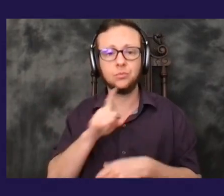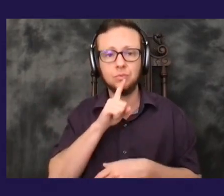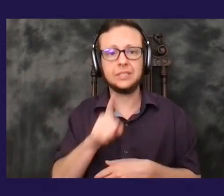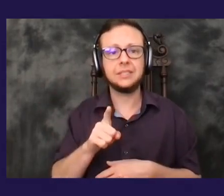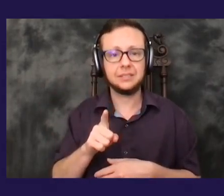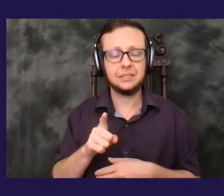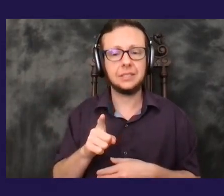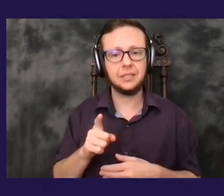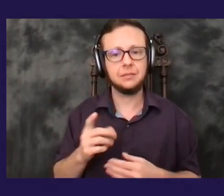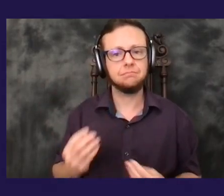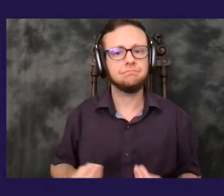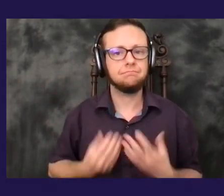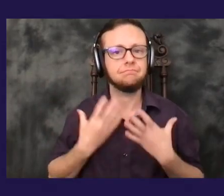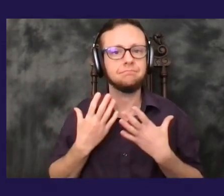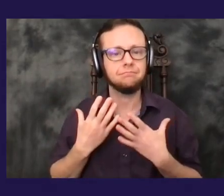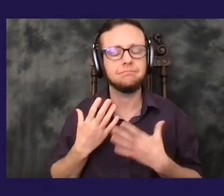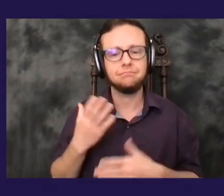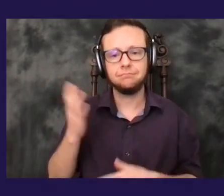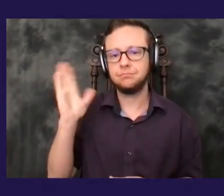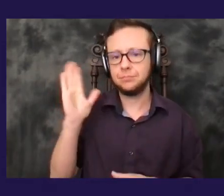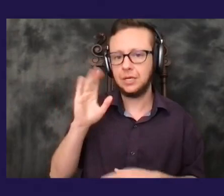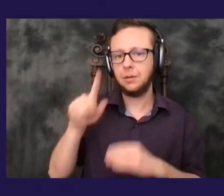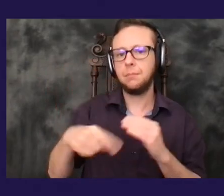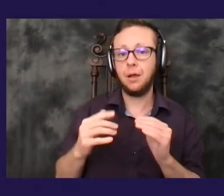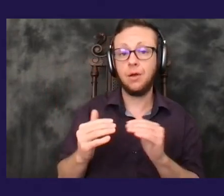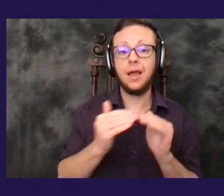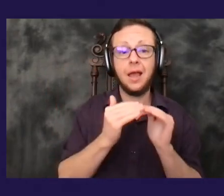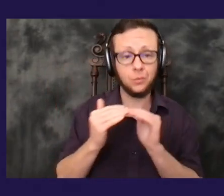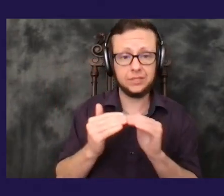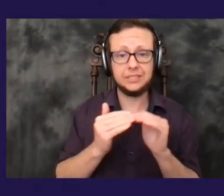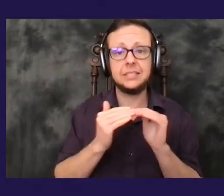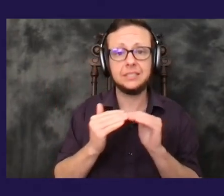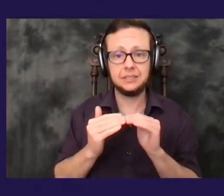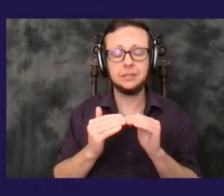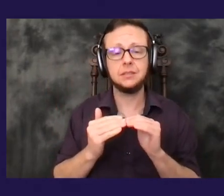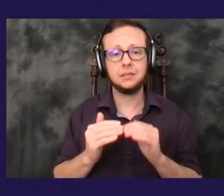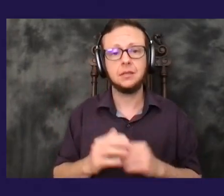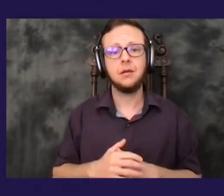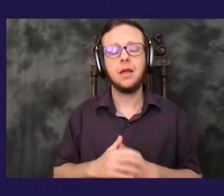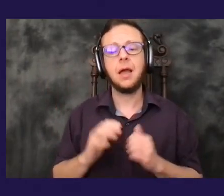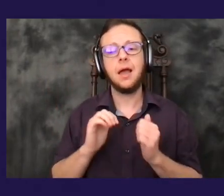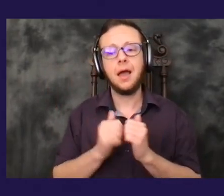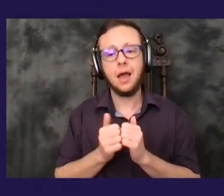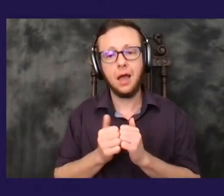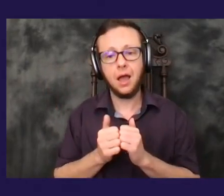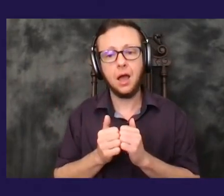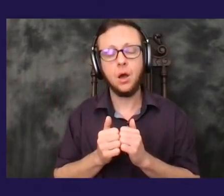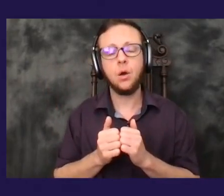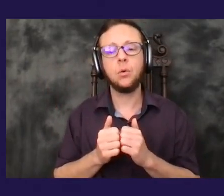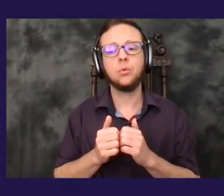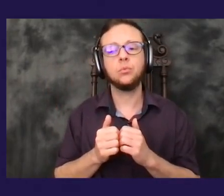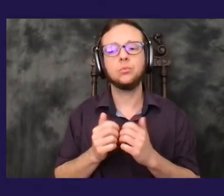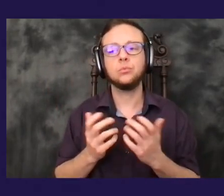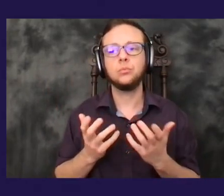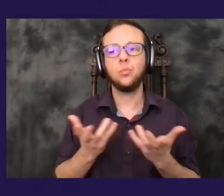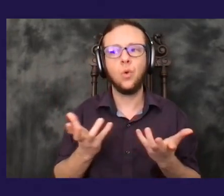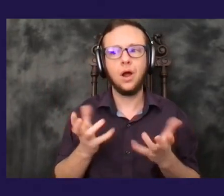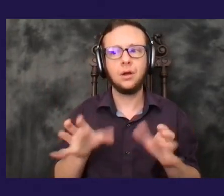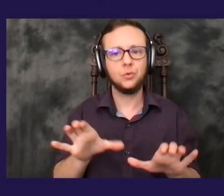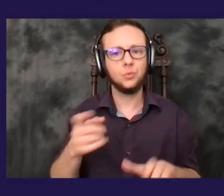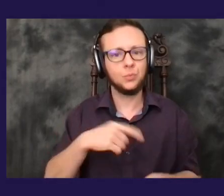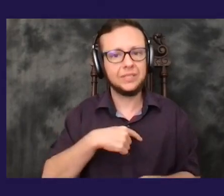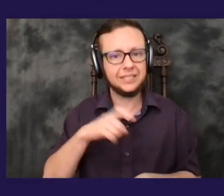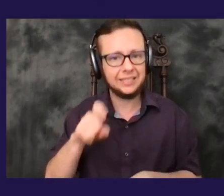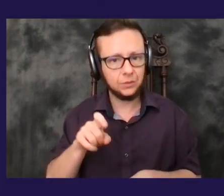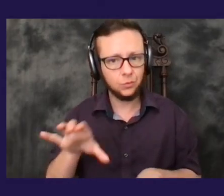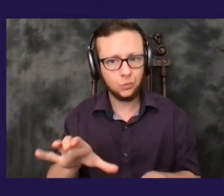presentation on equity, issues around equity. How what do we need to do to